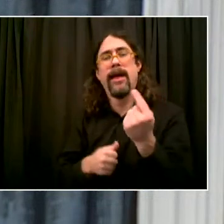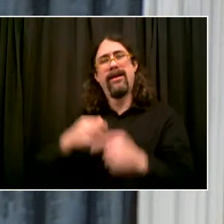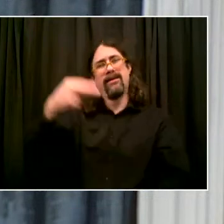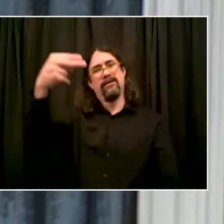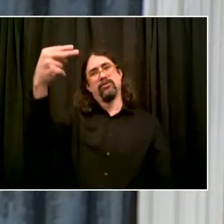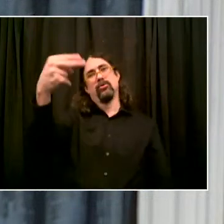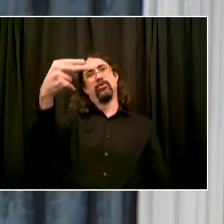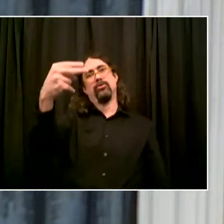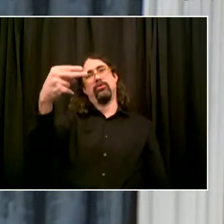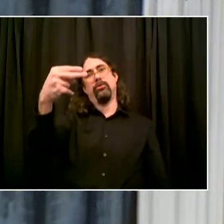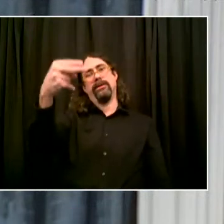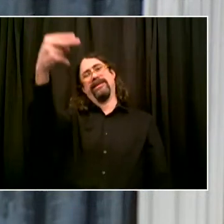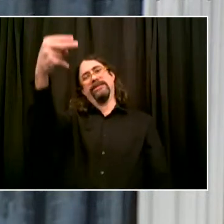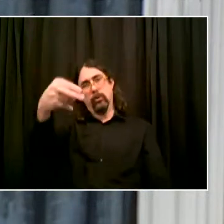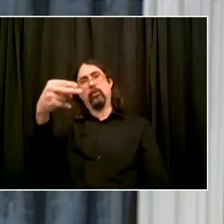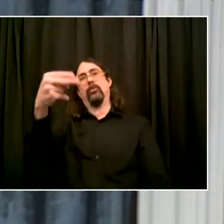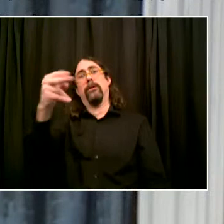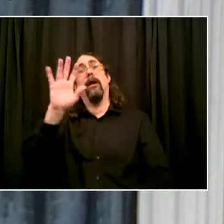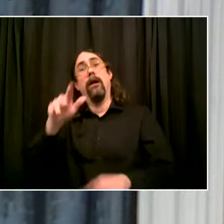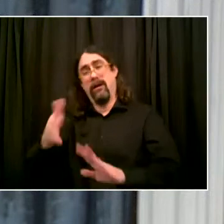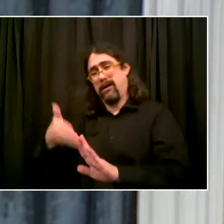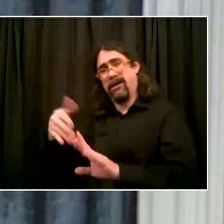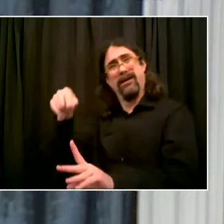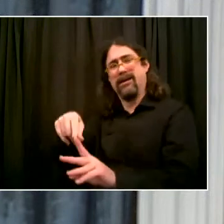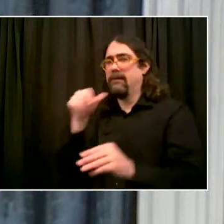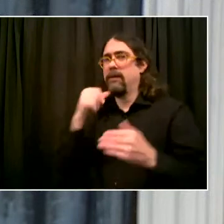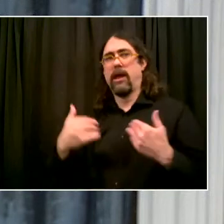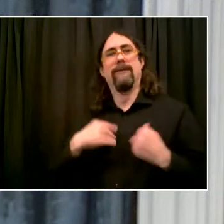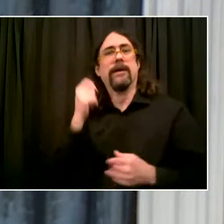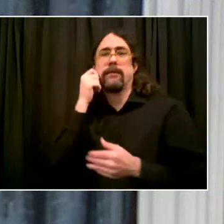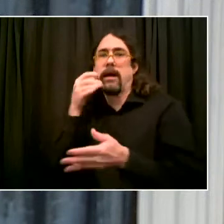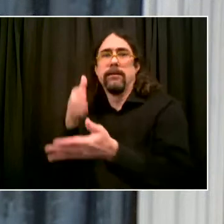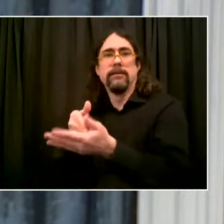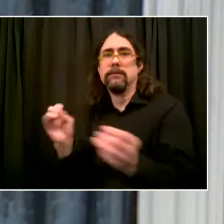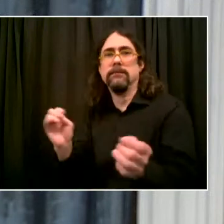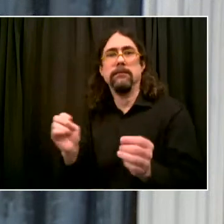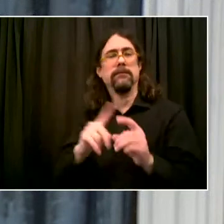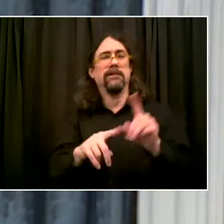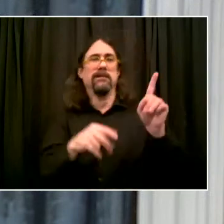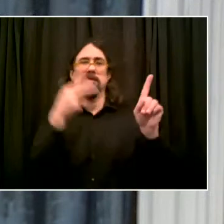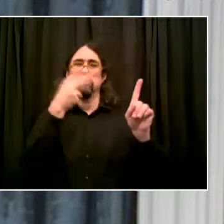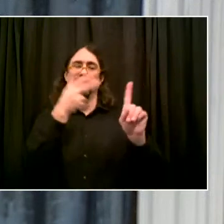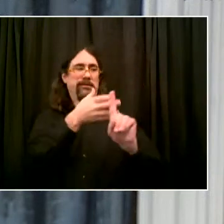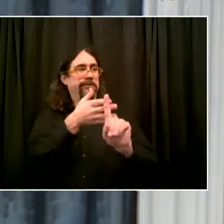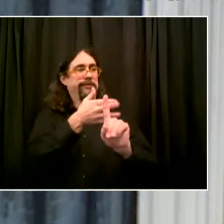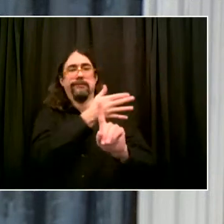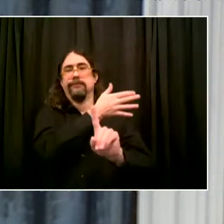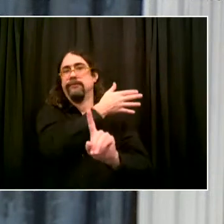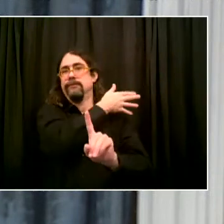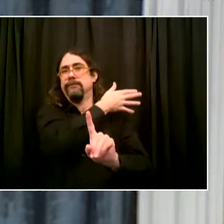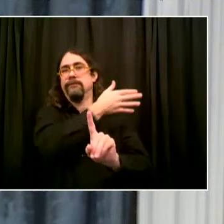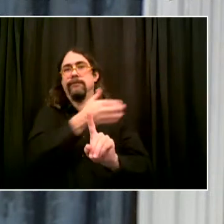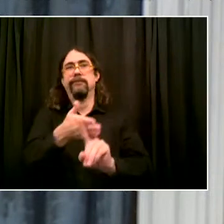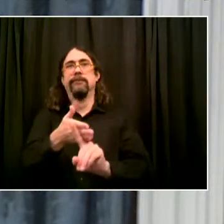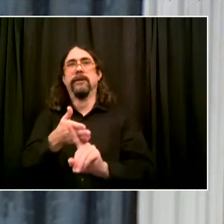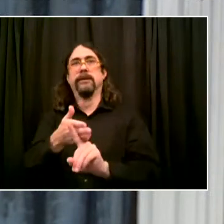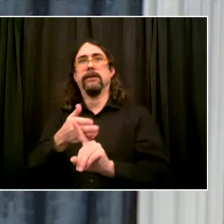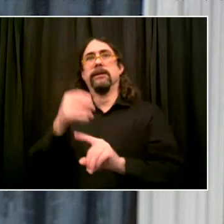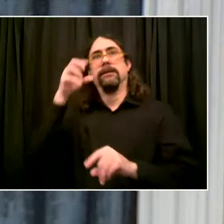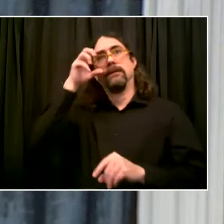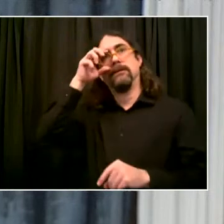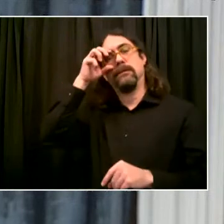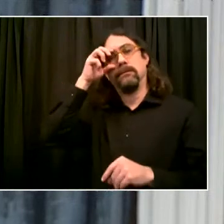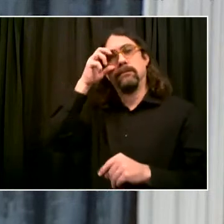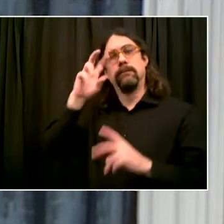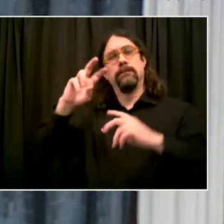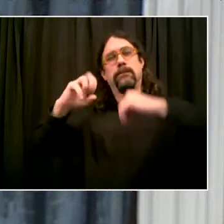and we need to build back trust. As the City of New York, we are committed to ensuring every New Yorker has the access to the